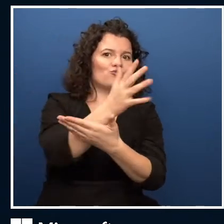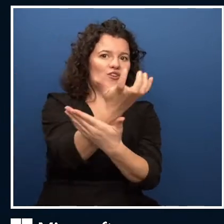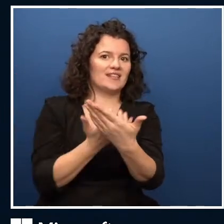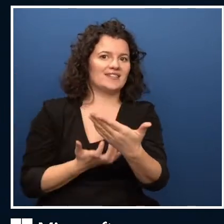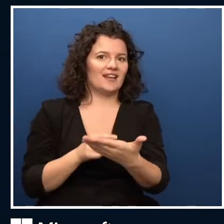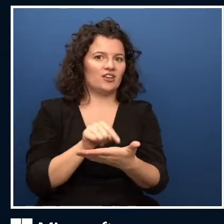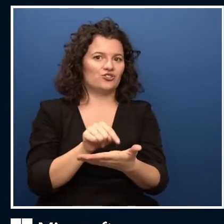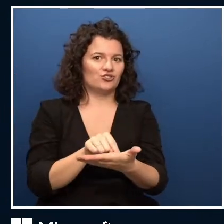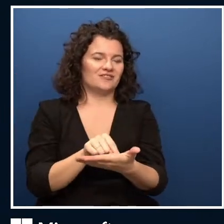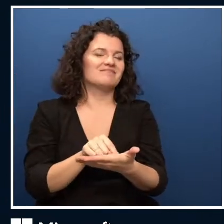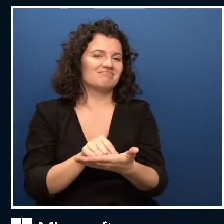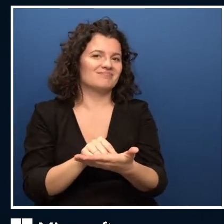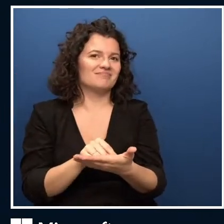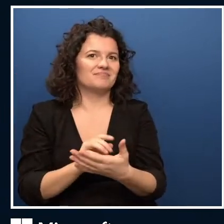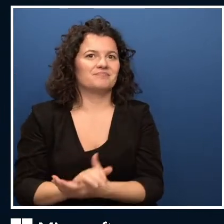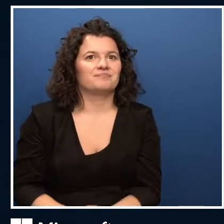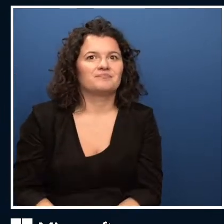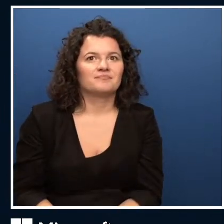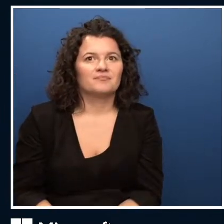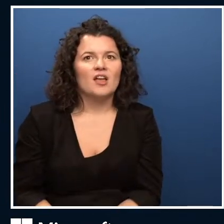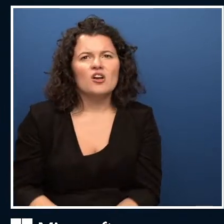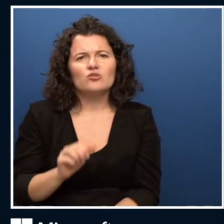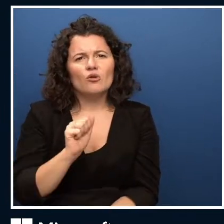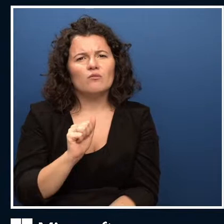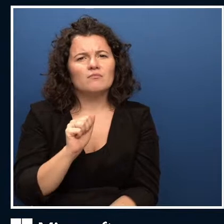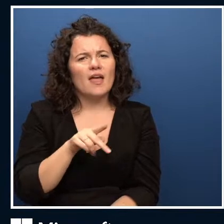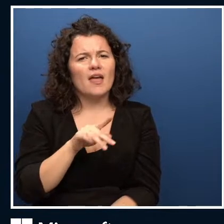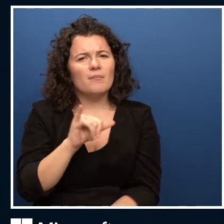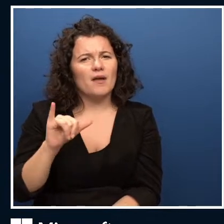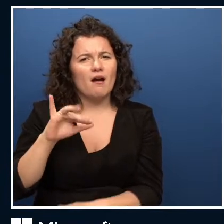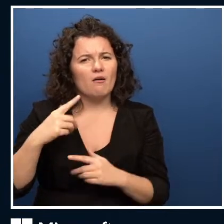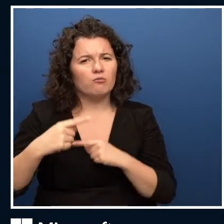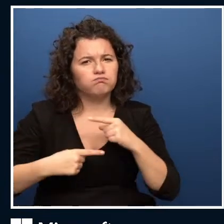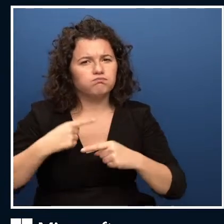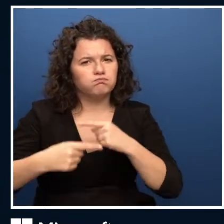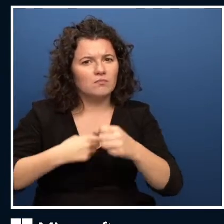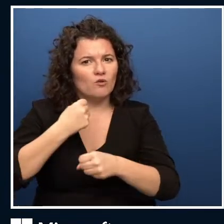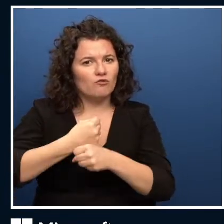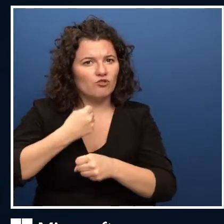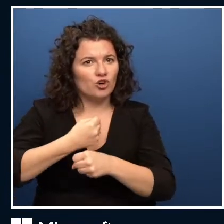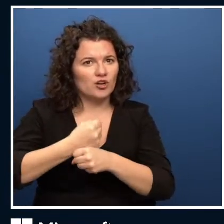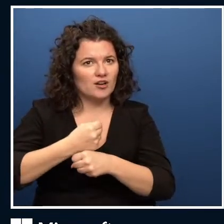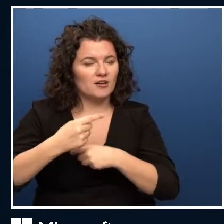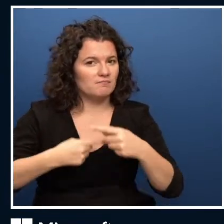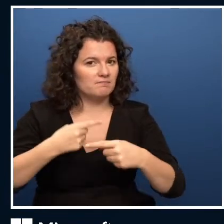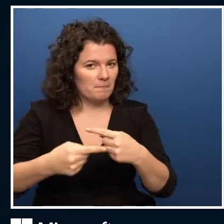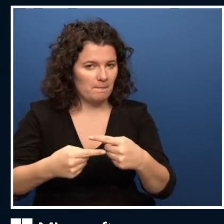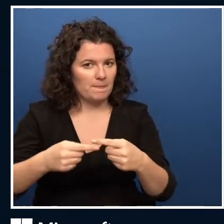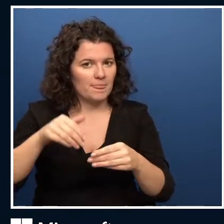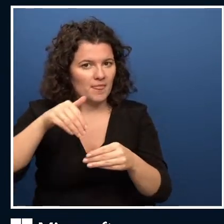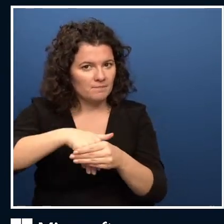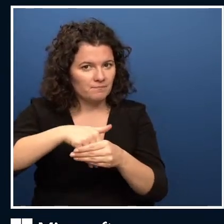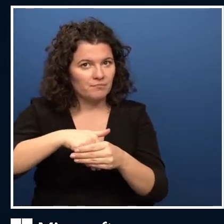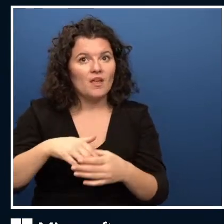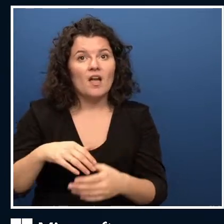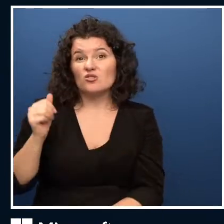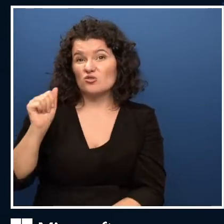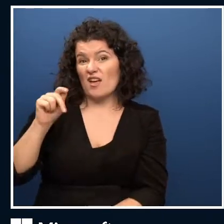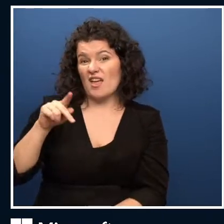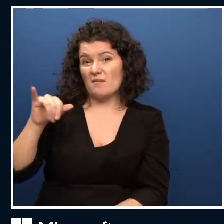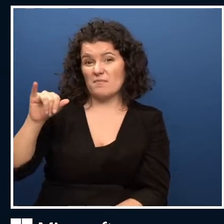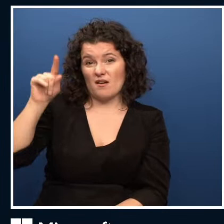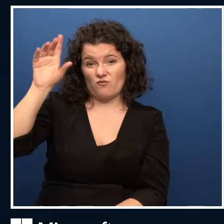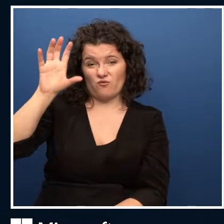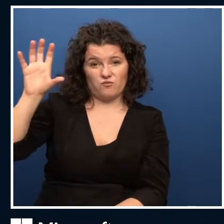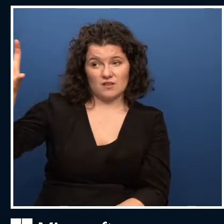API workflow, it's really as simple as any other cloud service where we